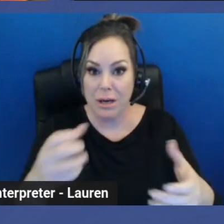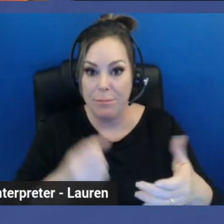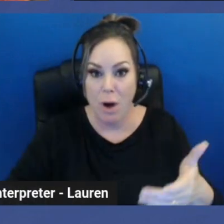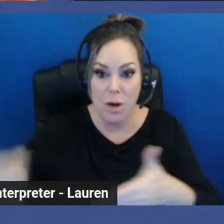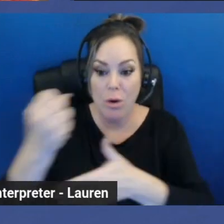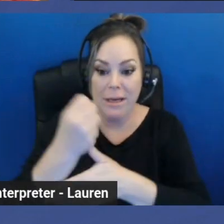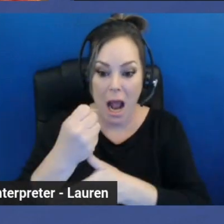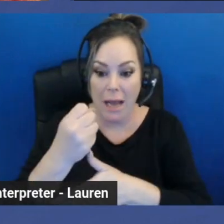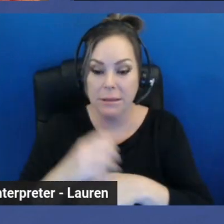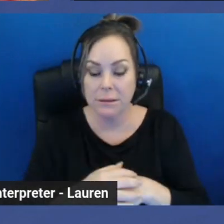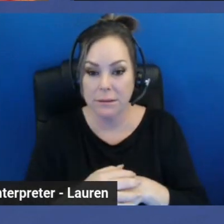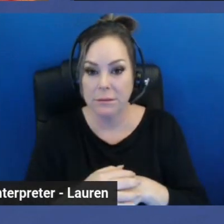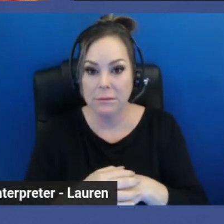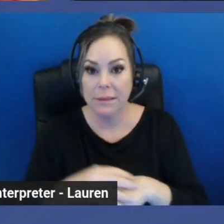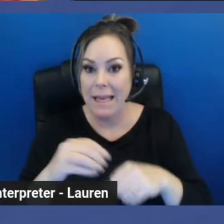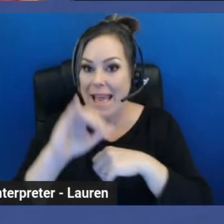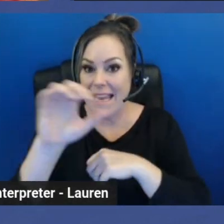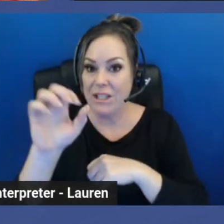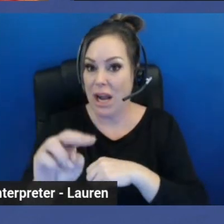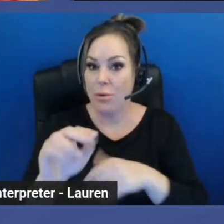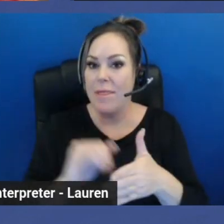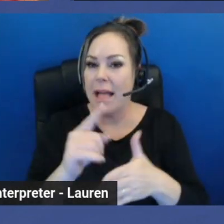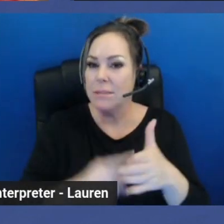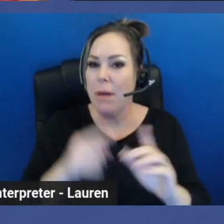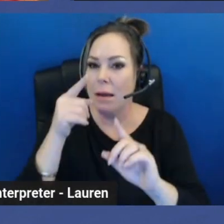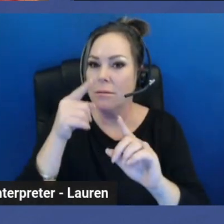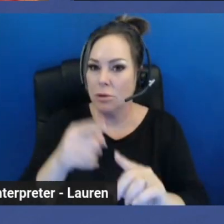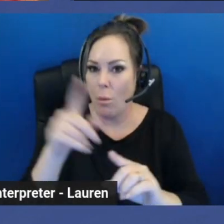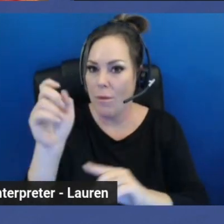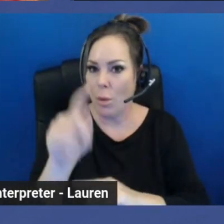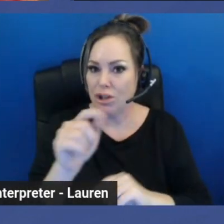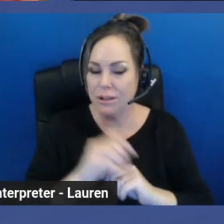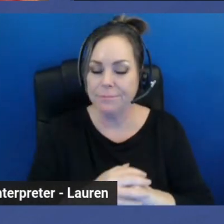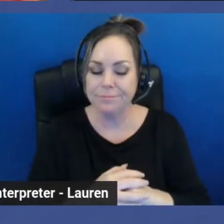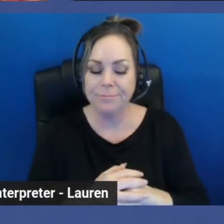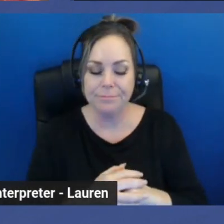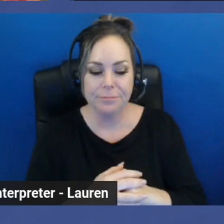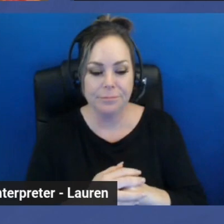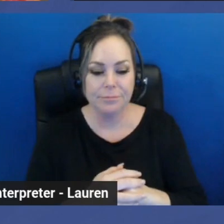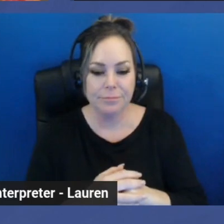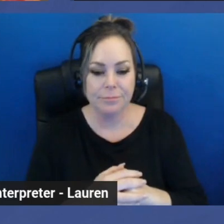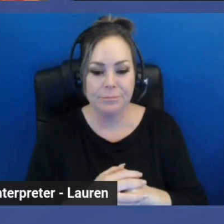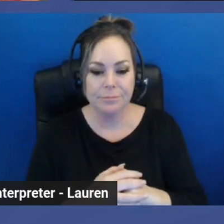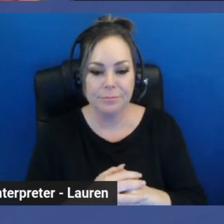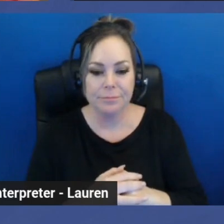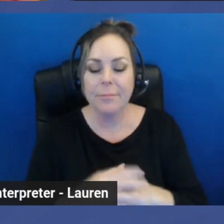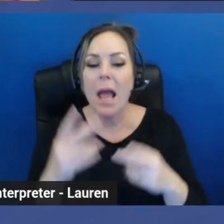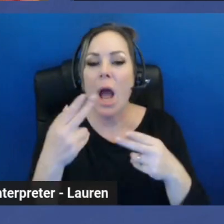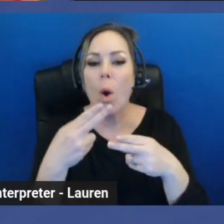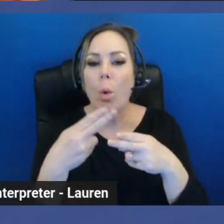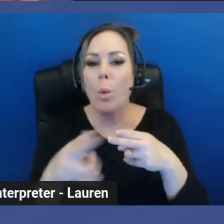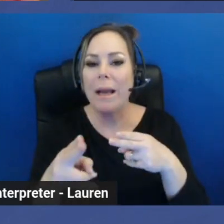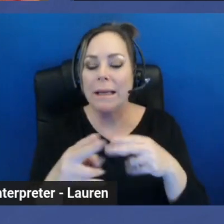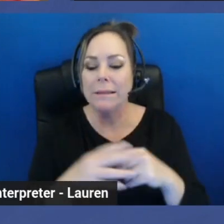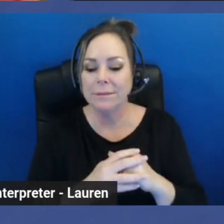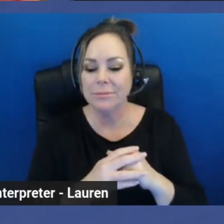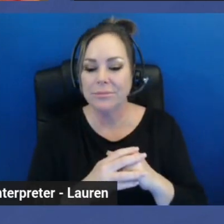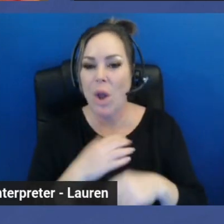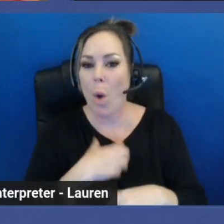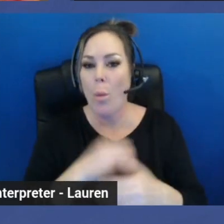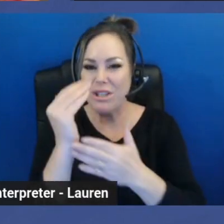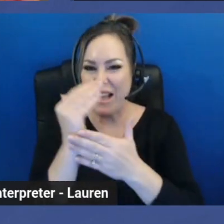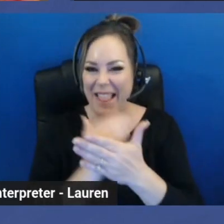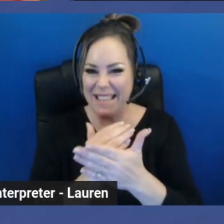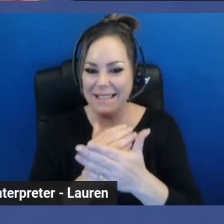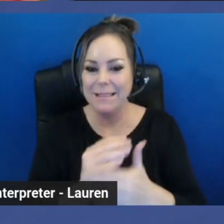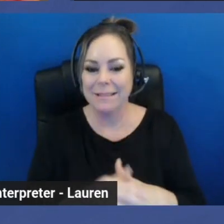prioritize, come January? That's what I was looking for. So I have a quick wish list that